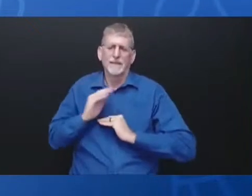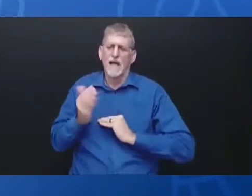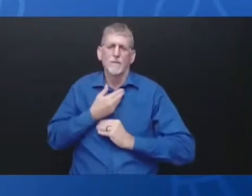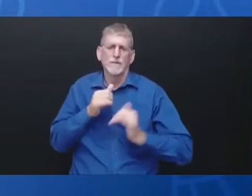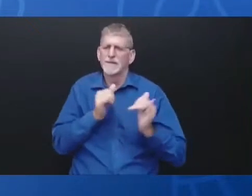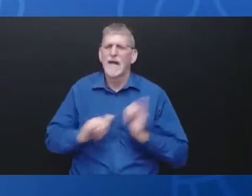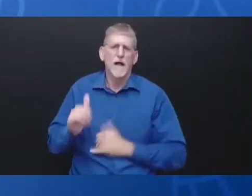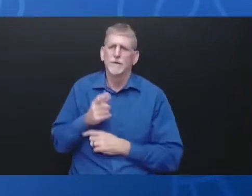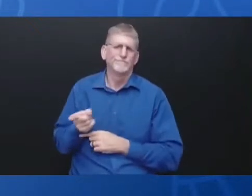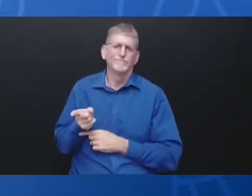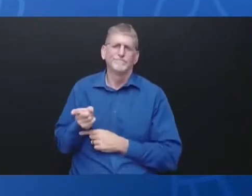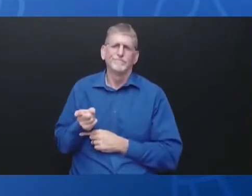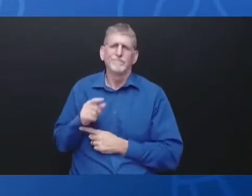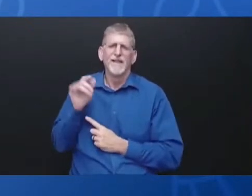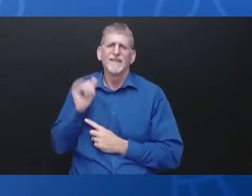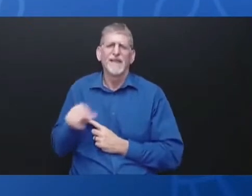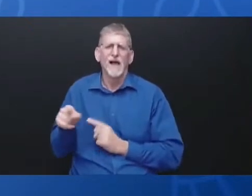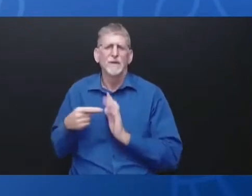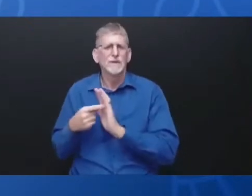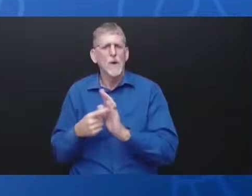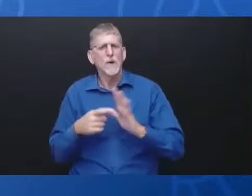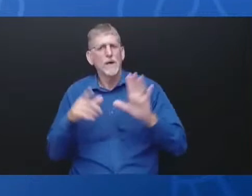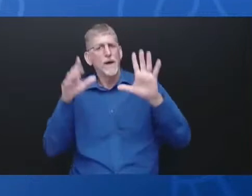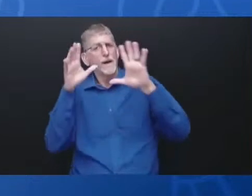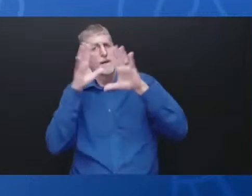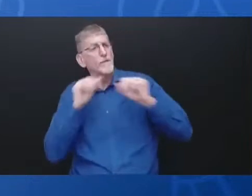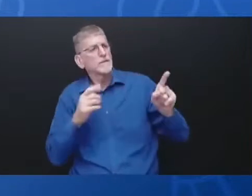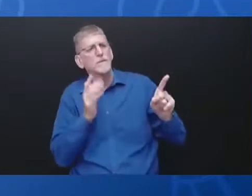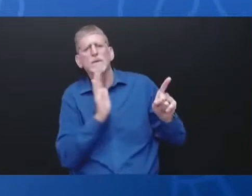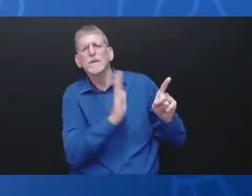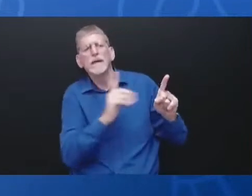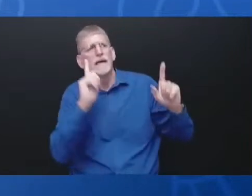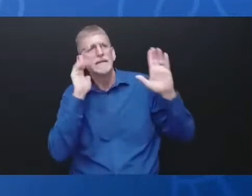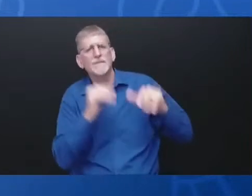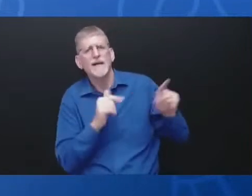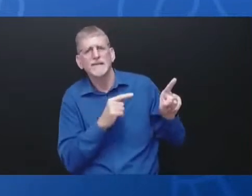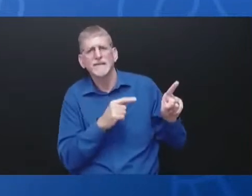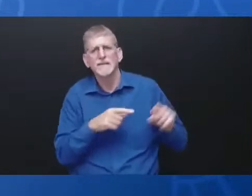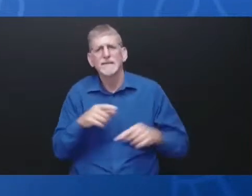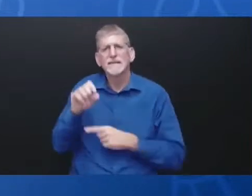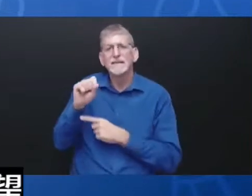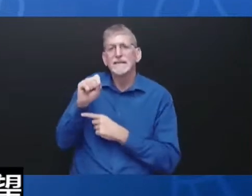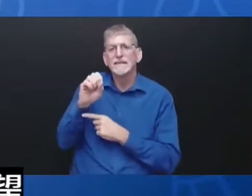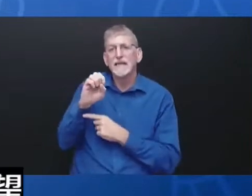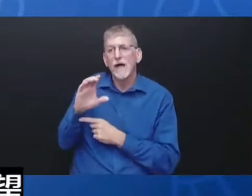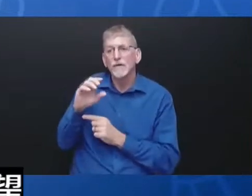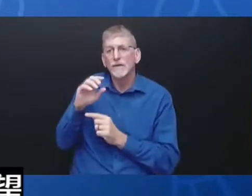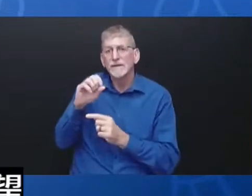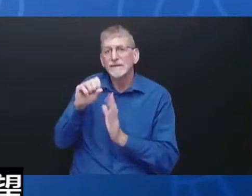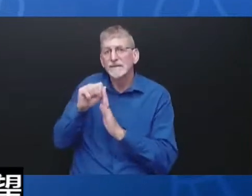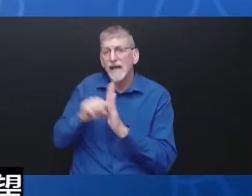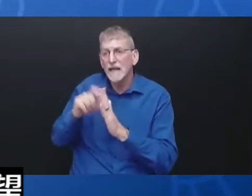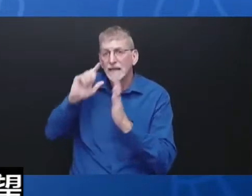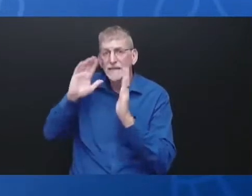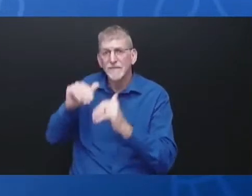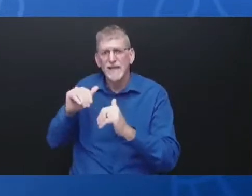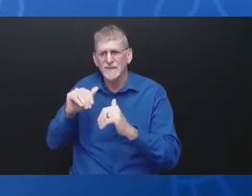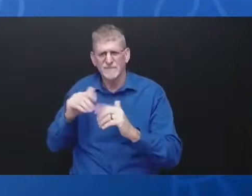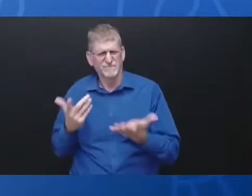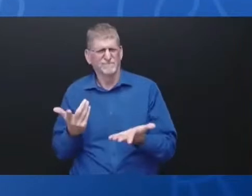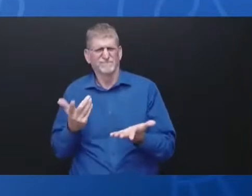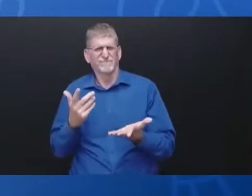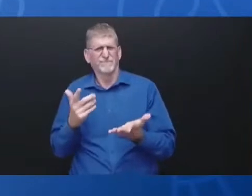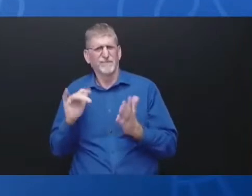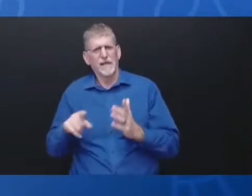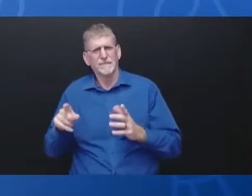what the president expects, what the Secretary of State expects, what this whole administration expects when it comes to treatment of the nation itself and